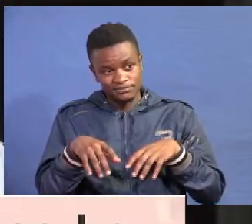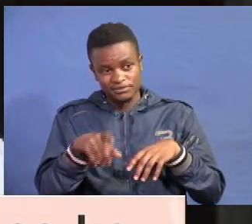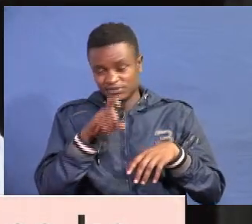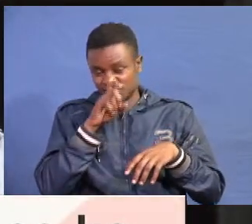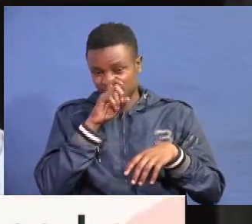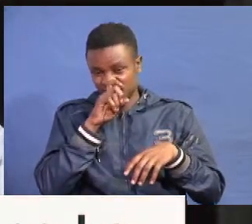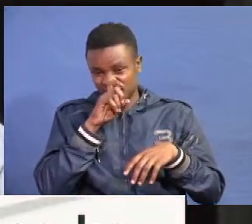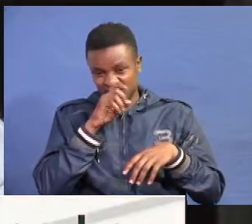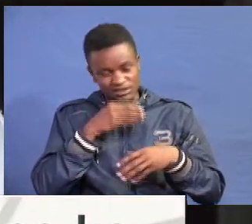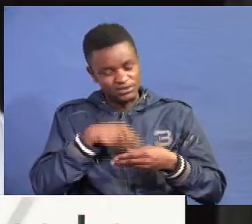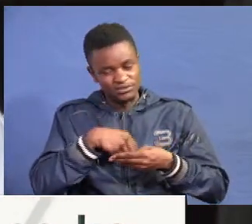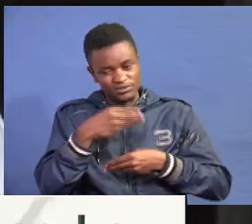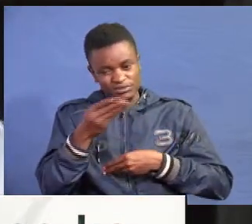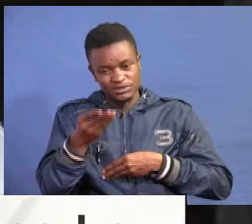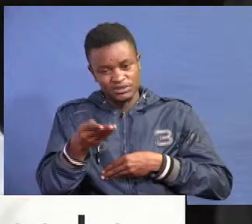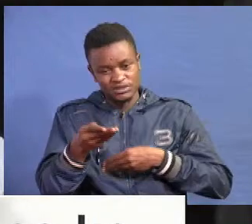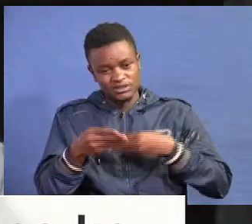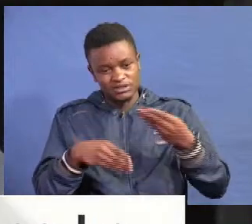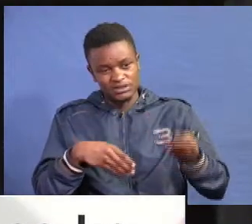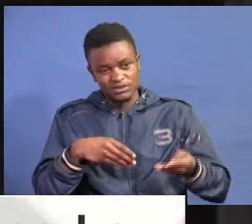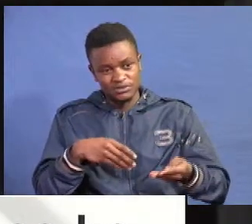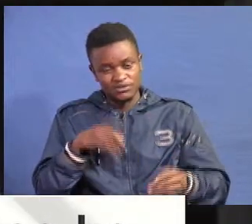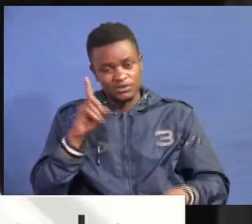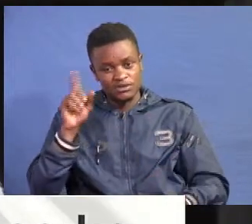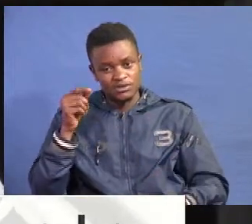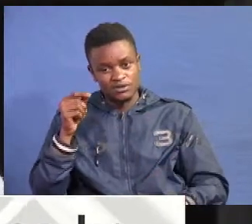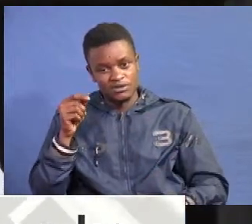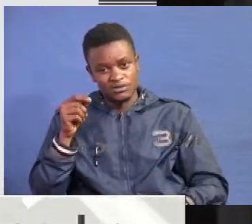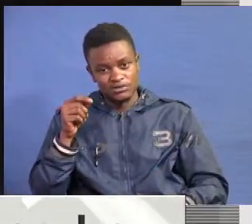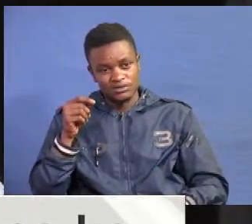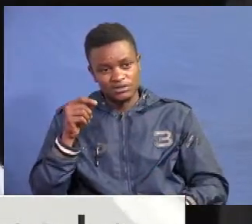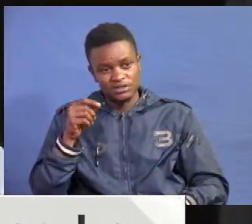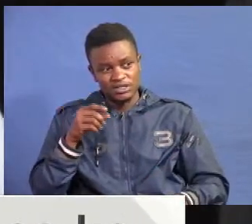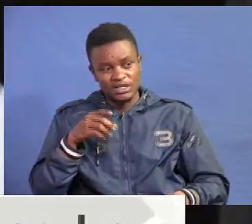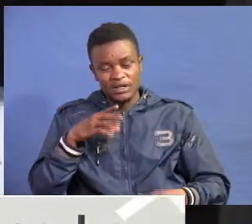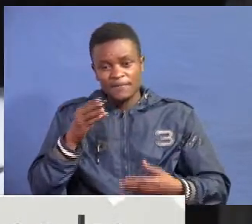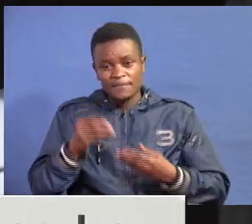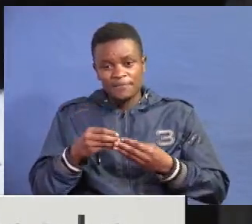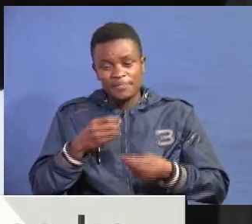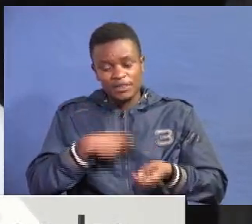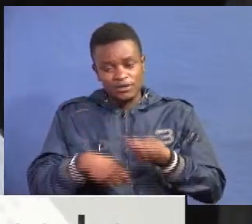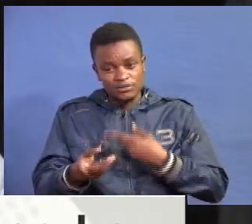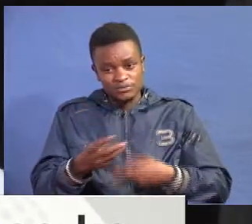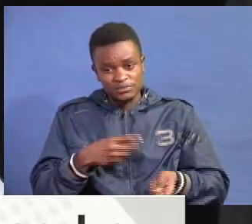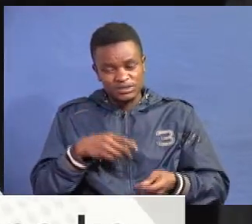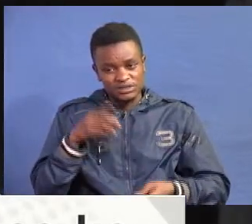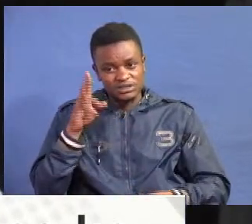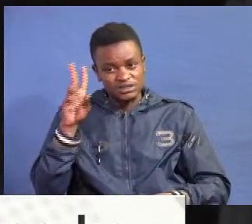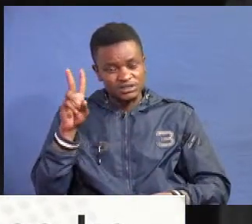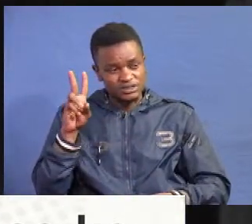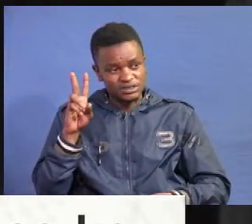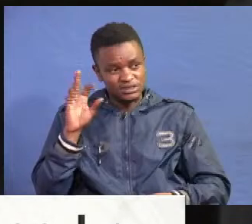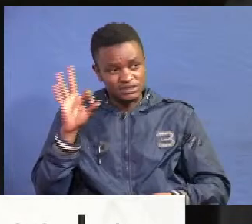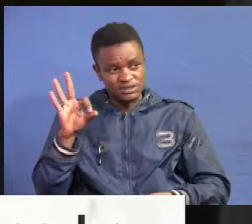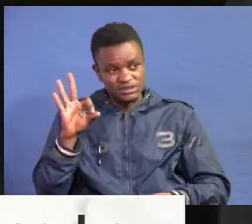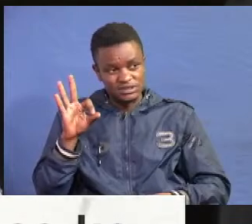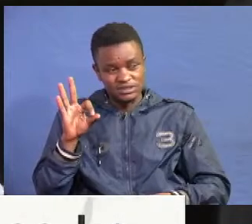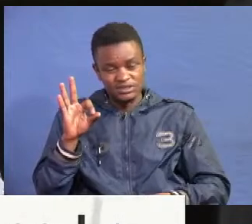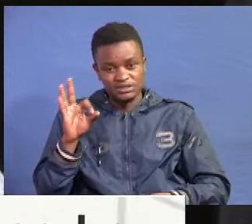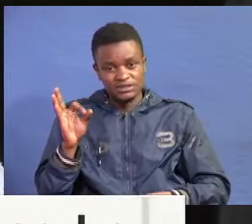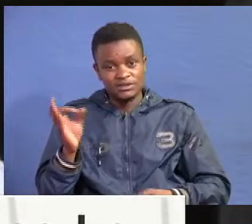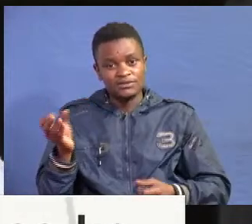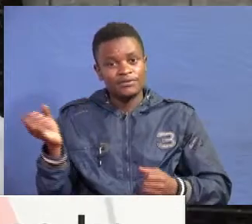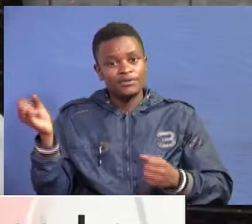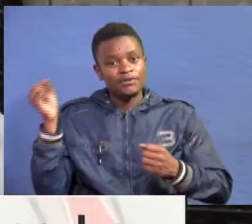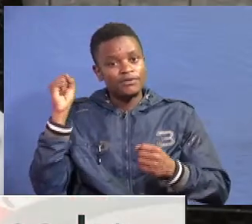I distributed was 1,000. I was paid 350,000. I told you just get 350 after going